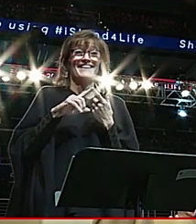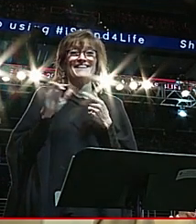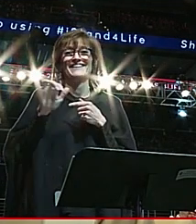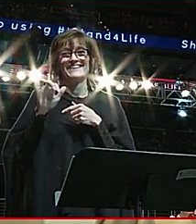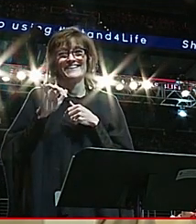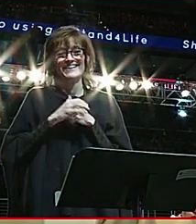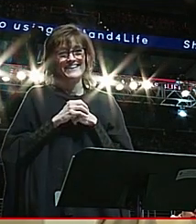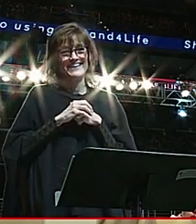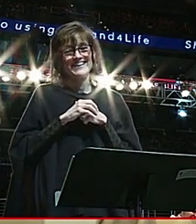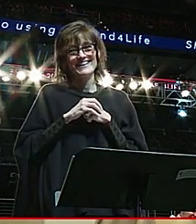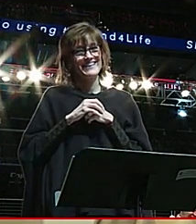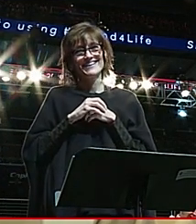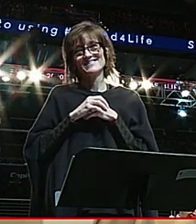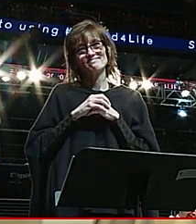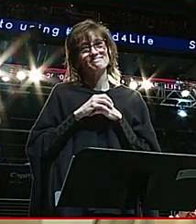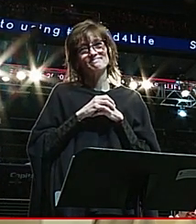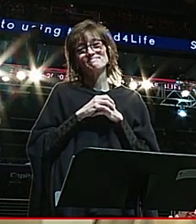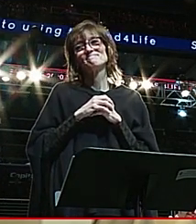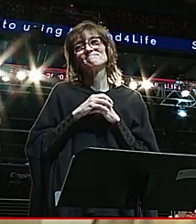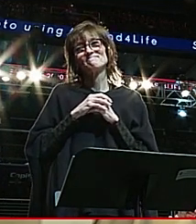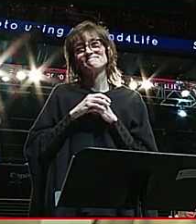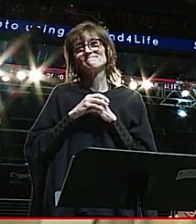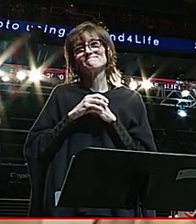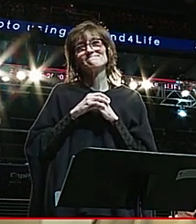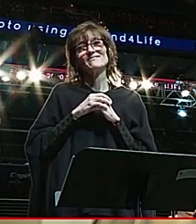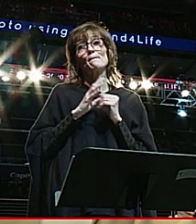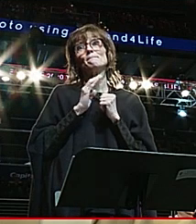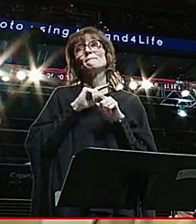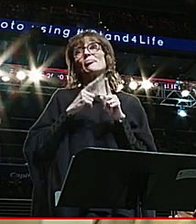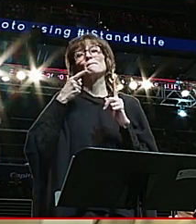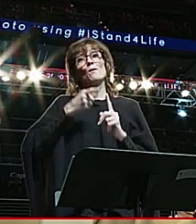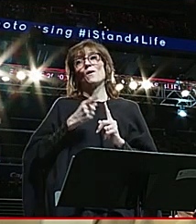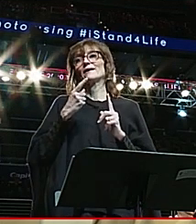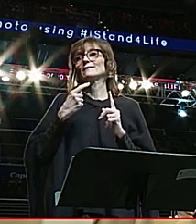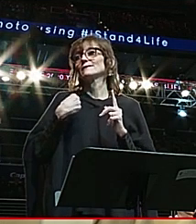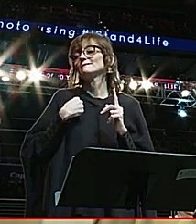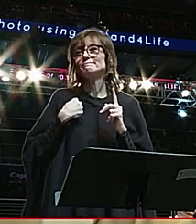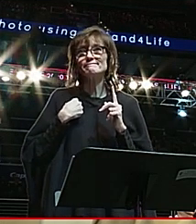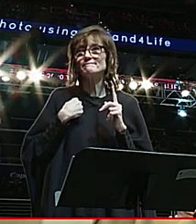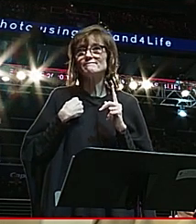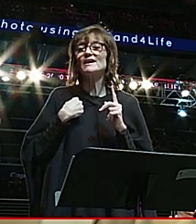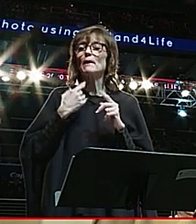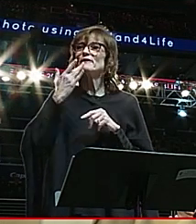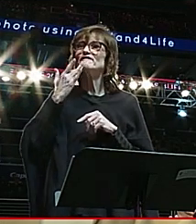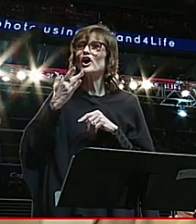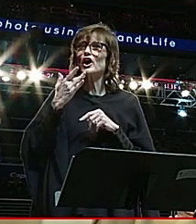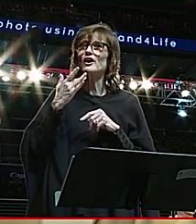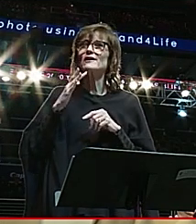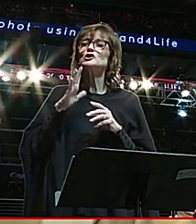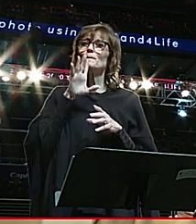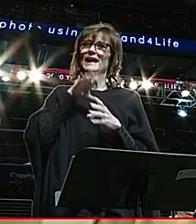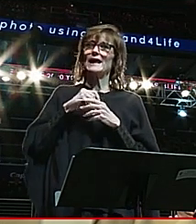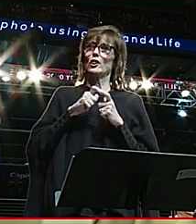on. But the thing is, I would not have had it any other way, because